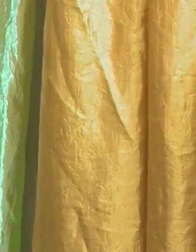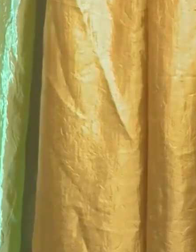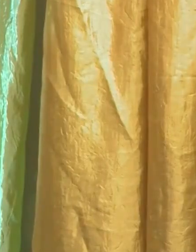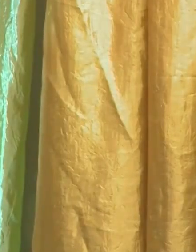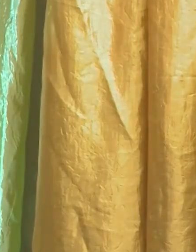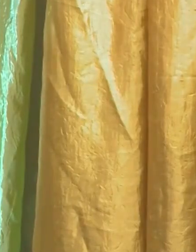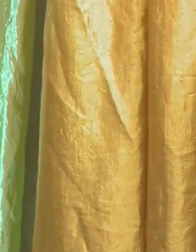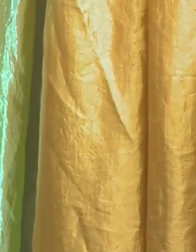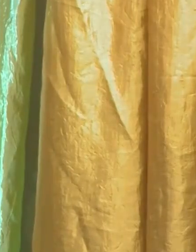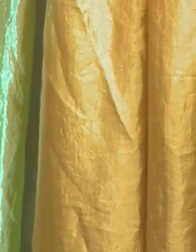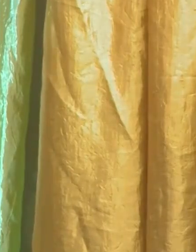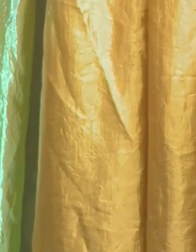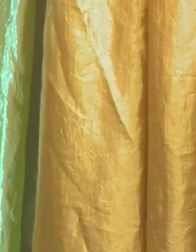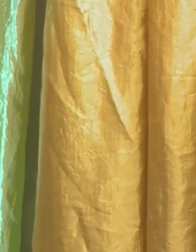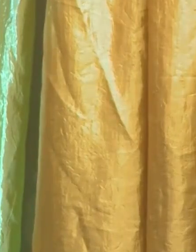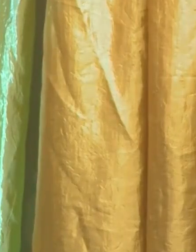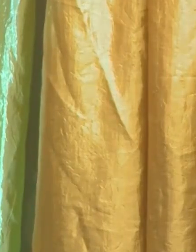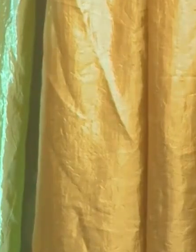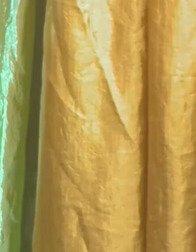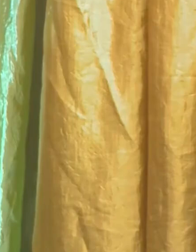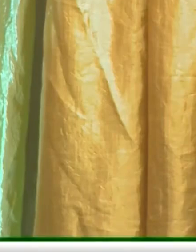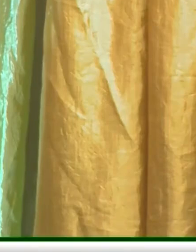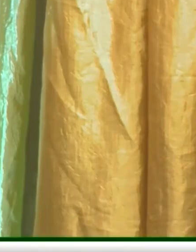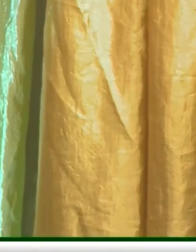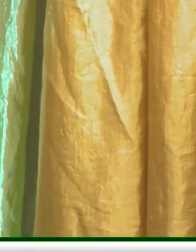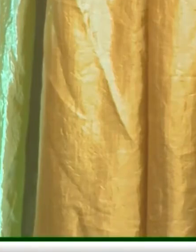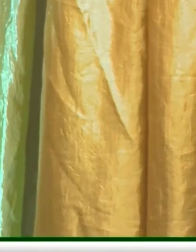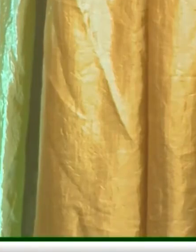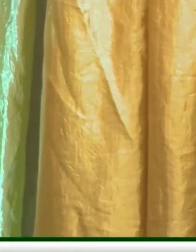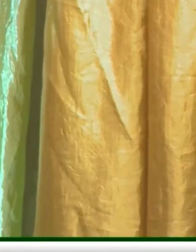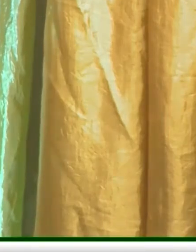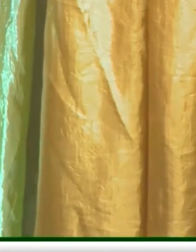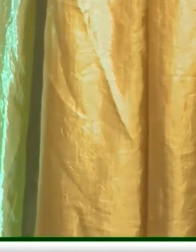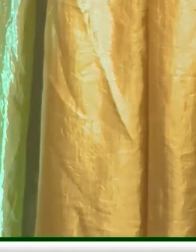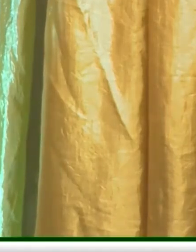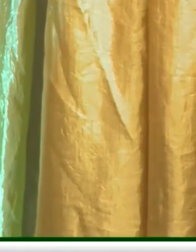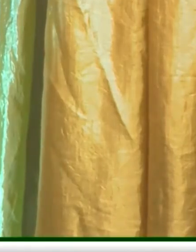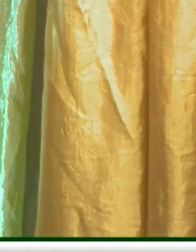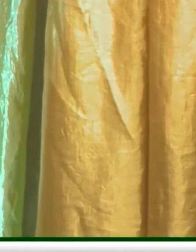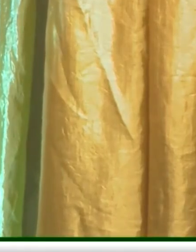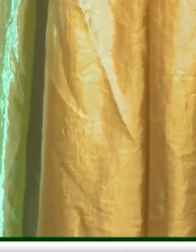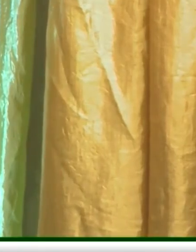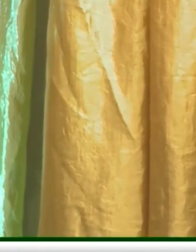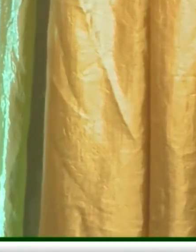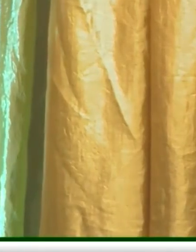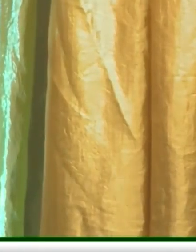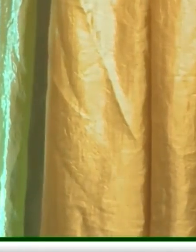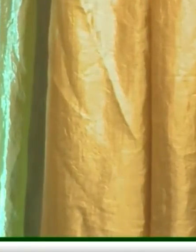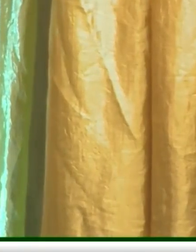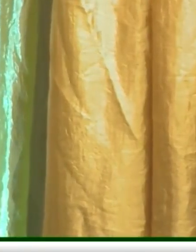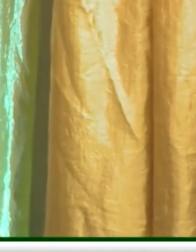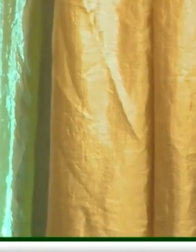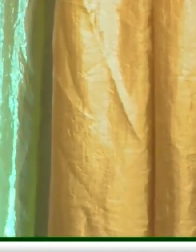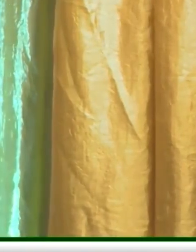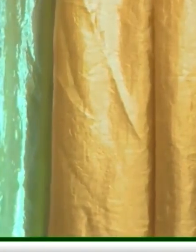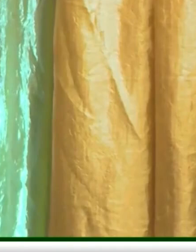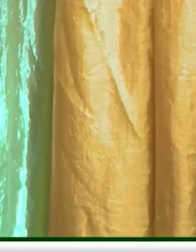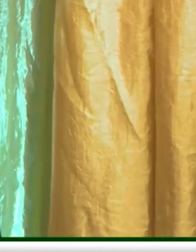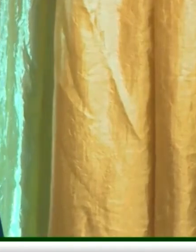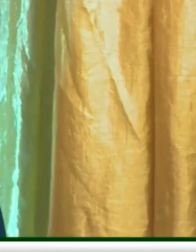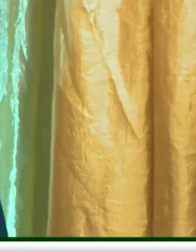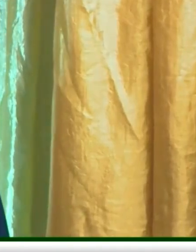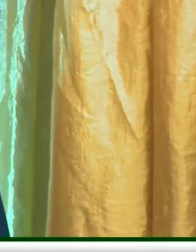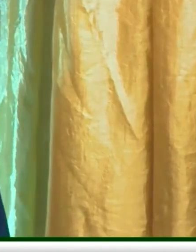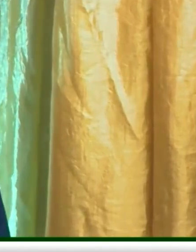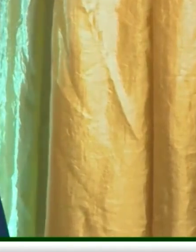notion that the journey of 10,000 miles begins with a single step. And